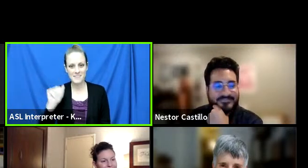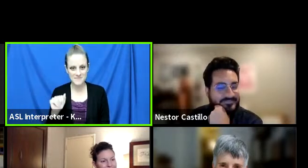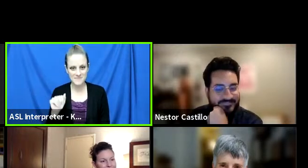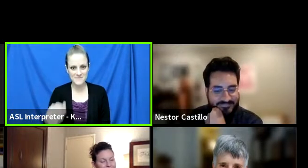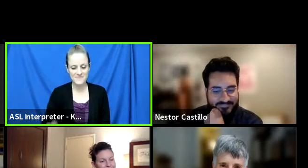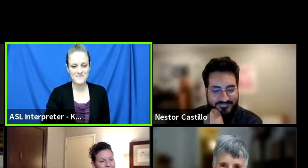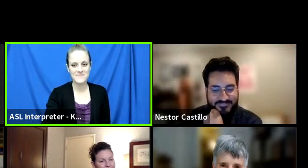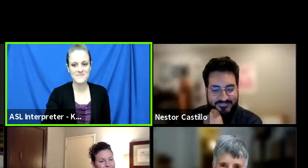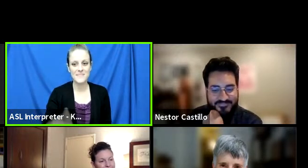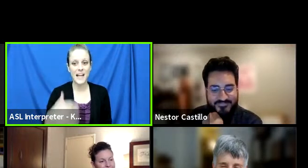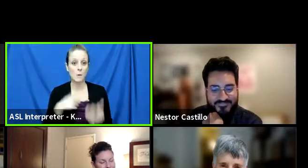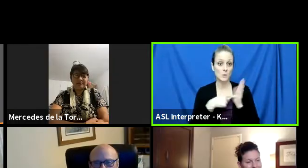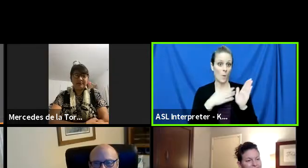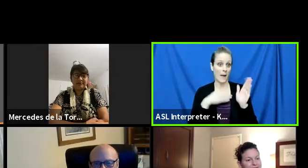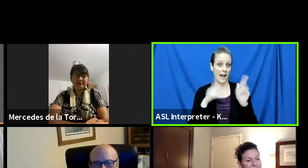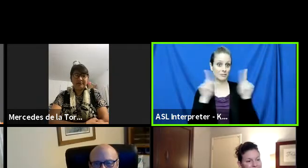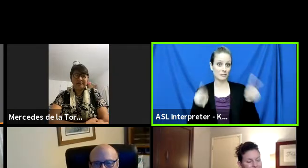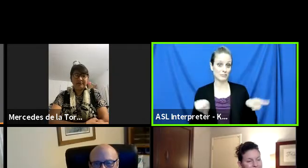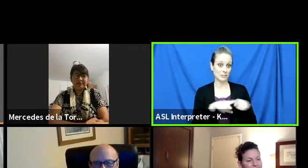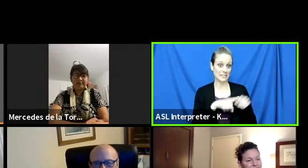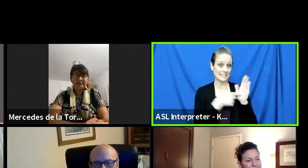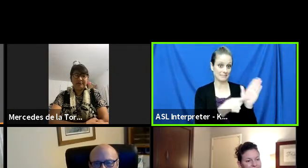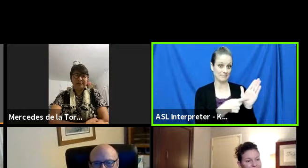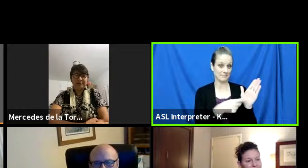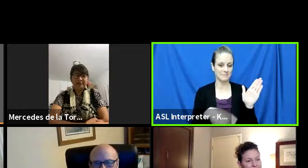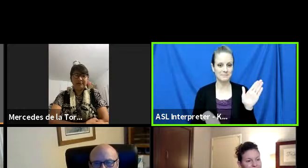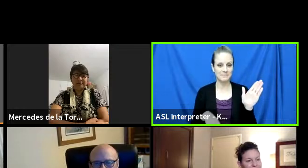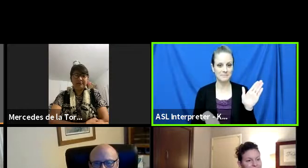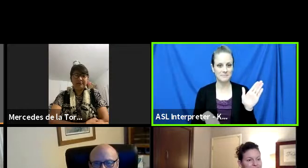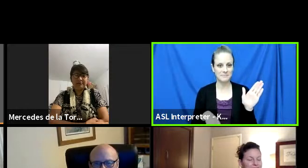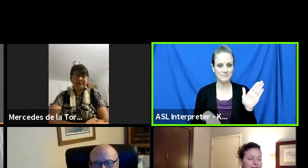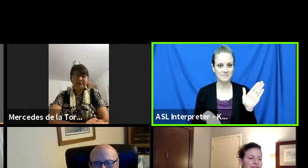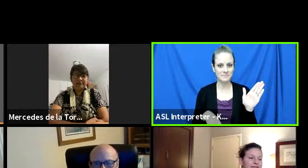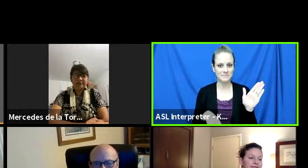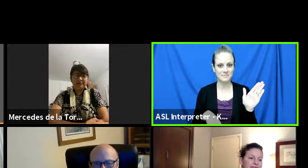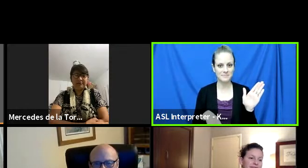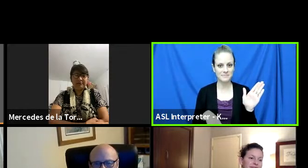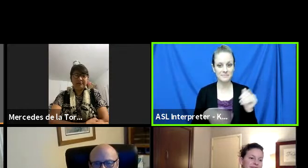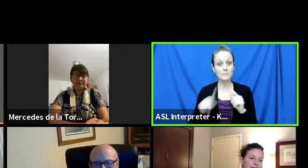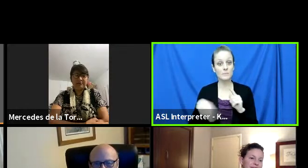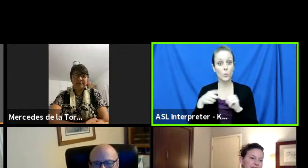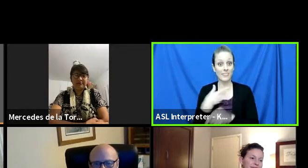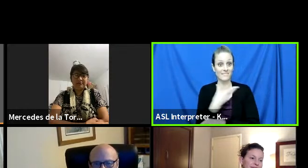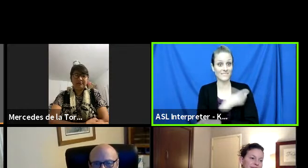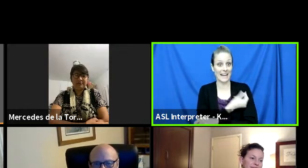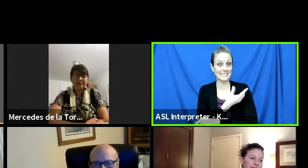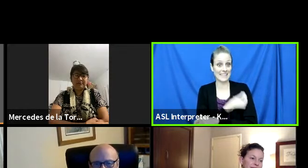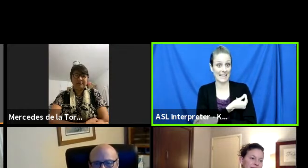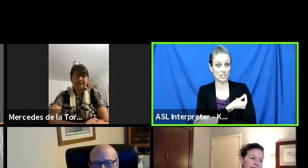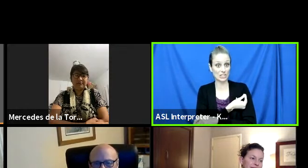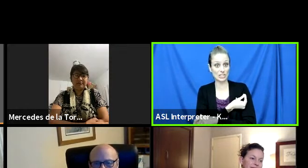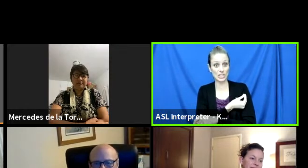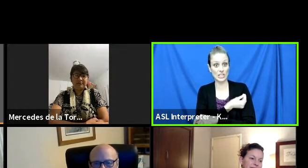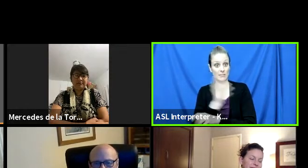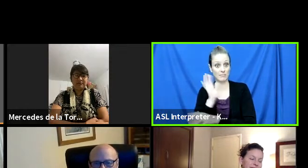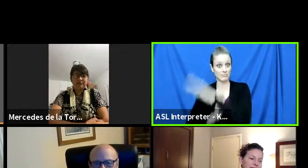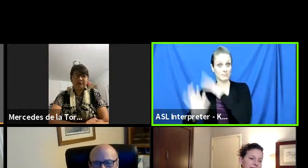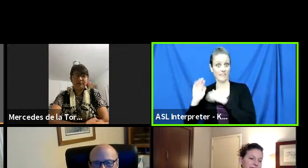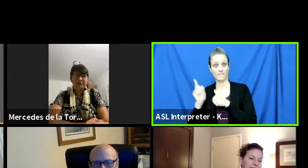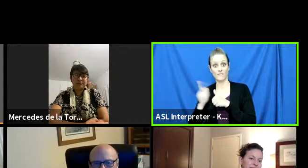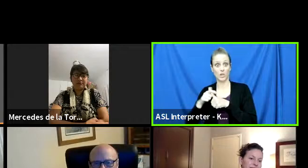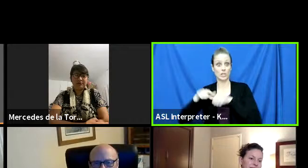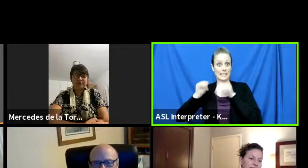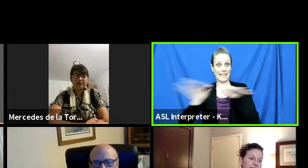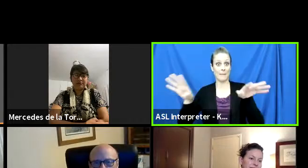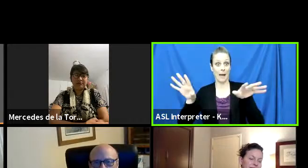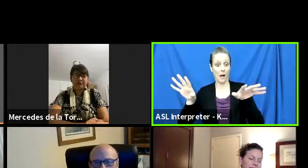So I'm gonna share my skit with you guys. So when the vaccinations first came out, I